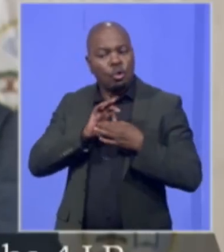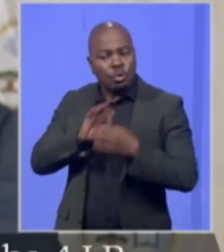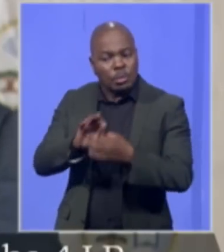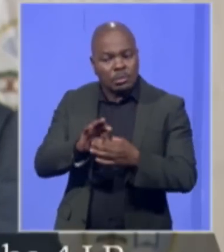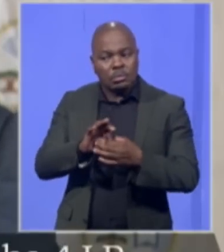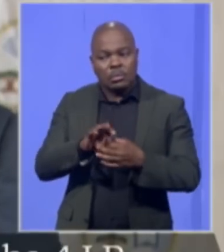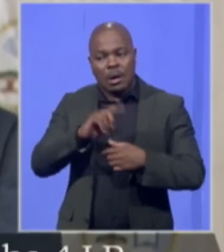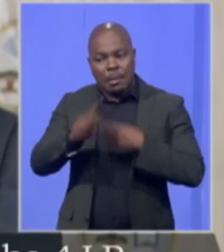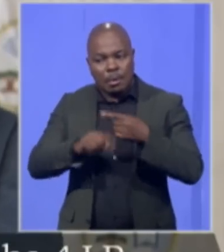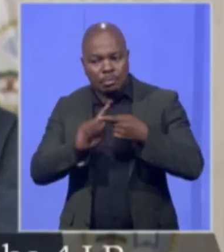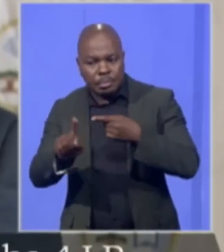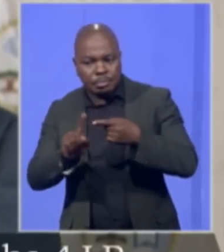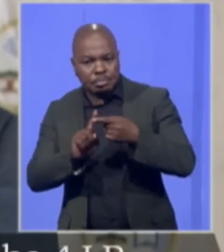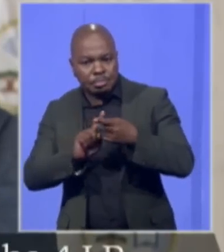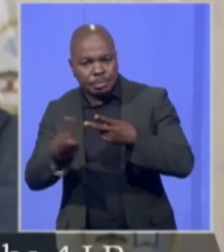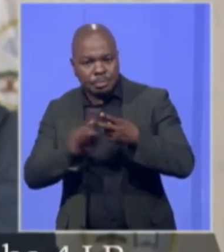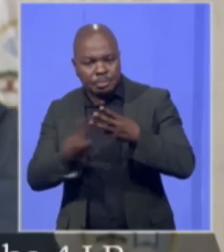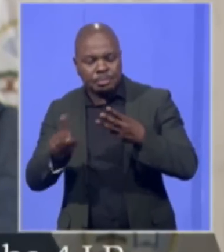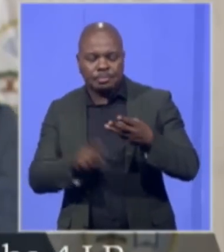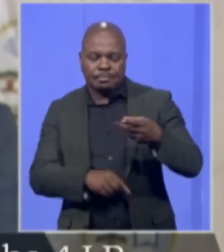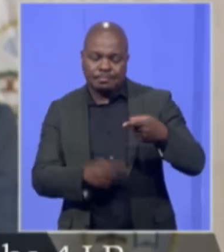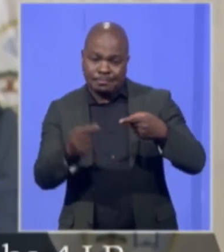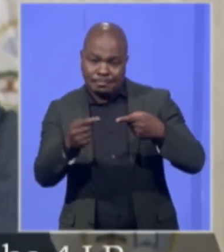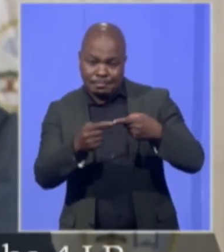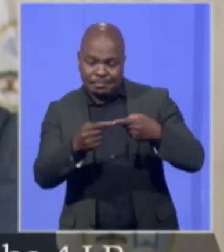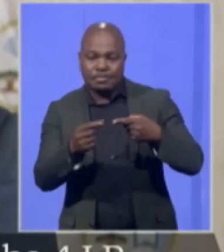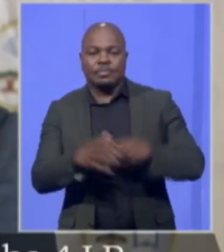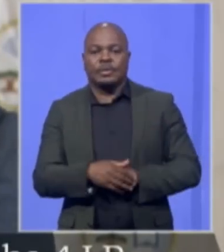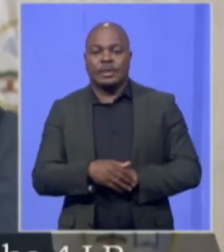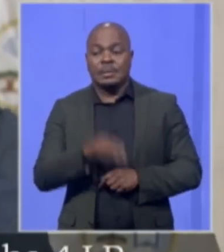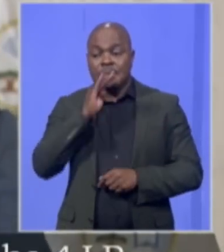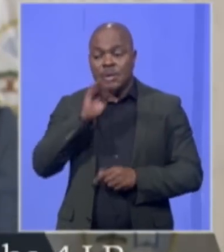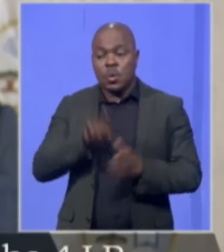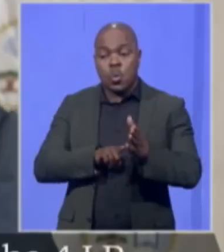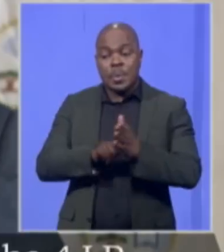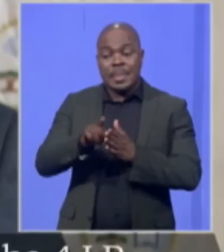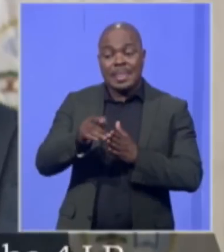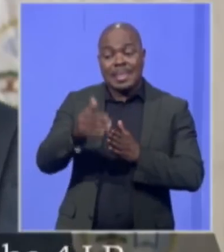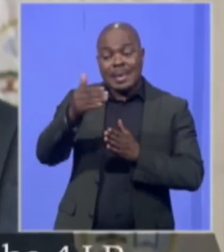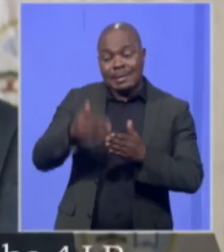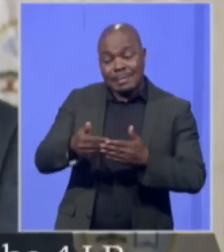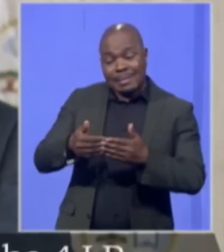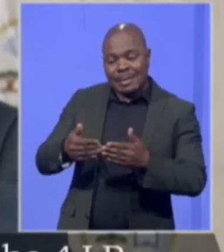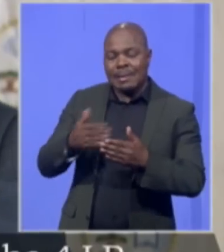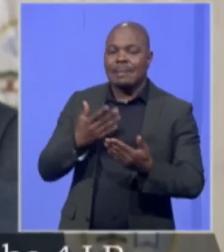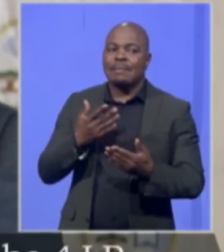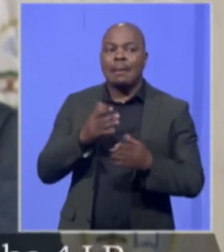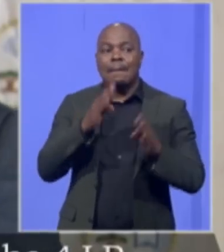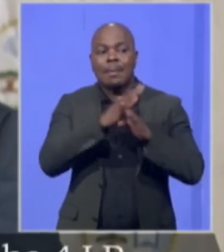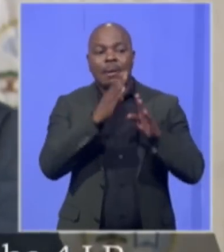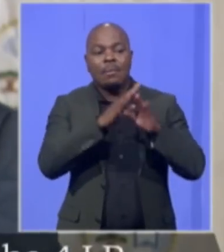of specifics. And those commitments include the fact that by the end of this week, all private